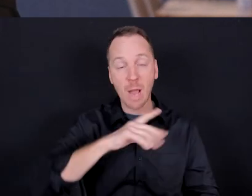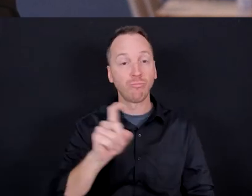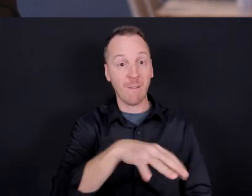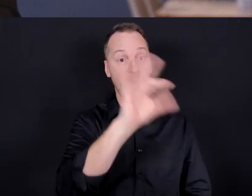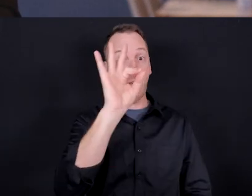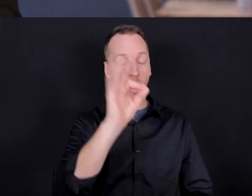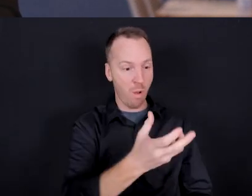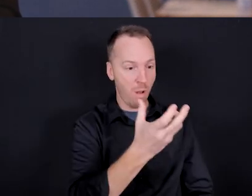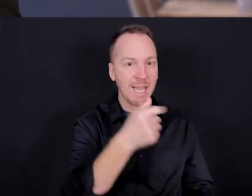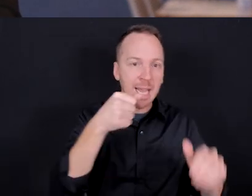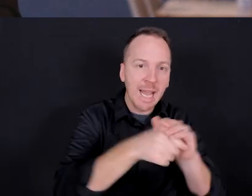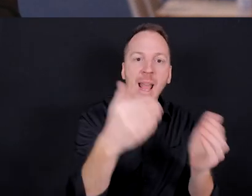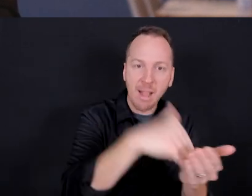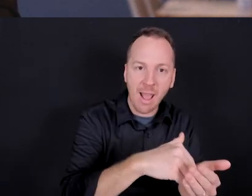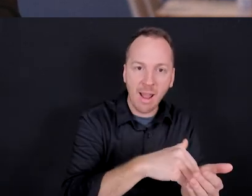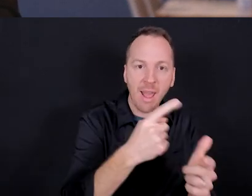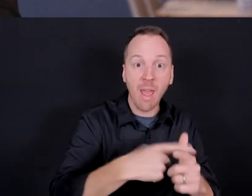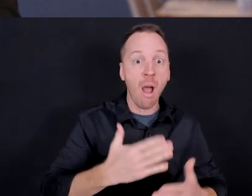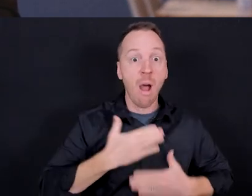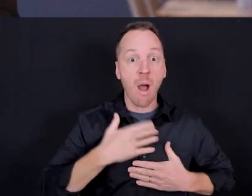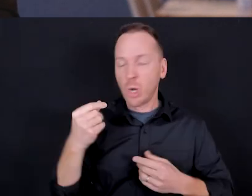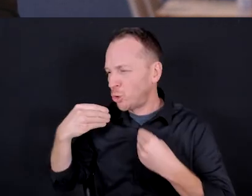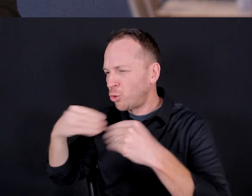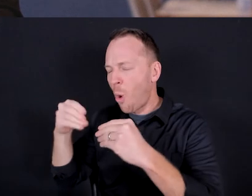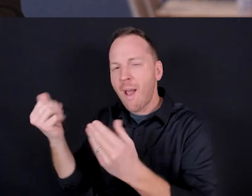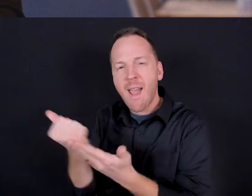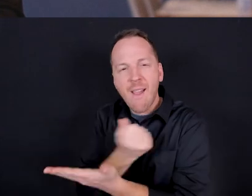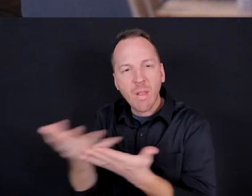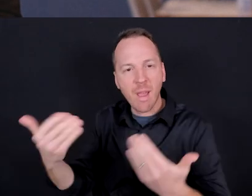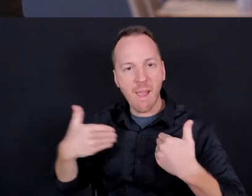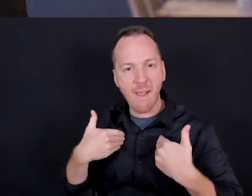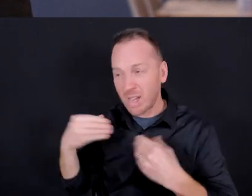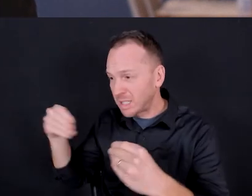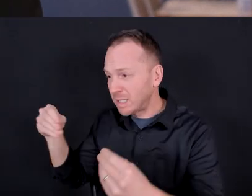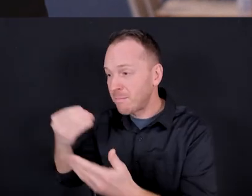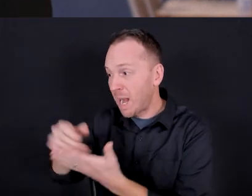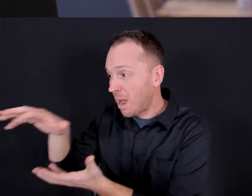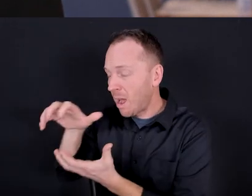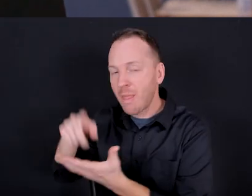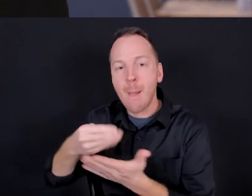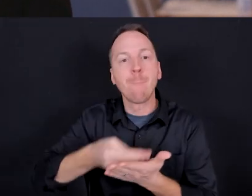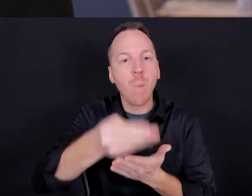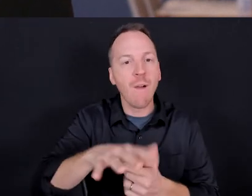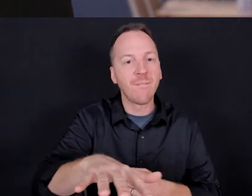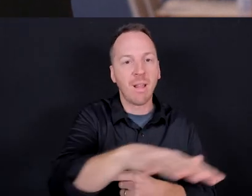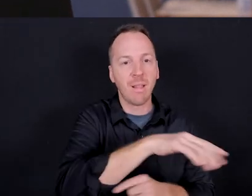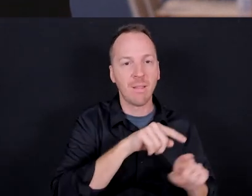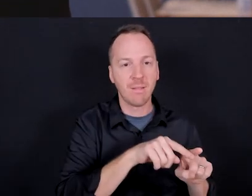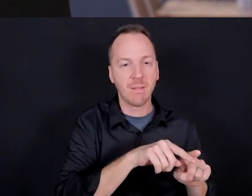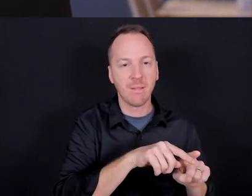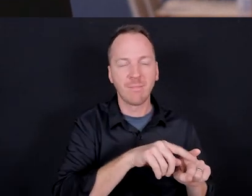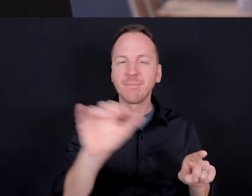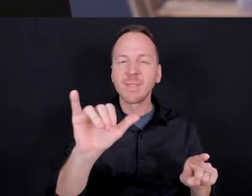hid it again, and then in his joy went and sold all he had and bought the field." Again, the kingdom of